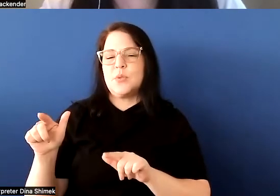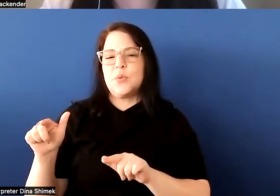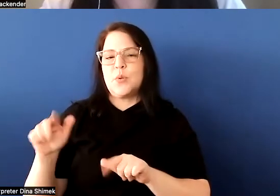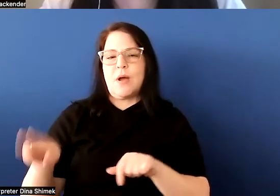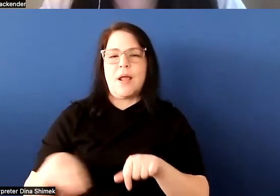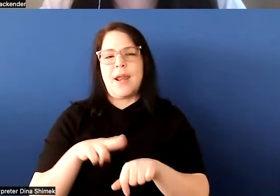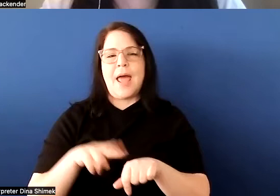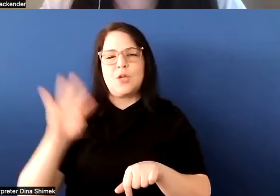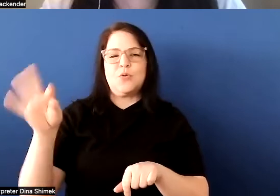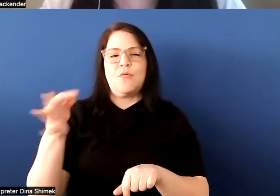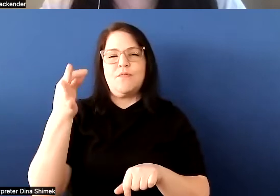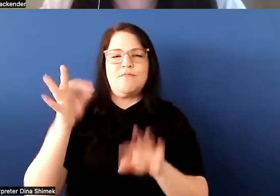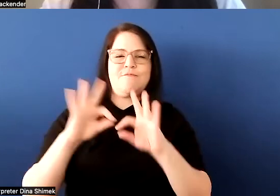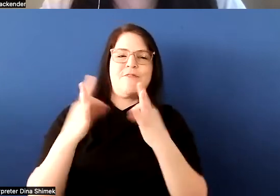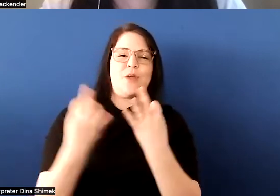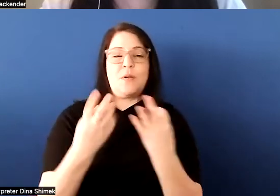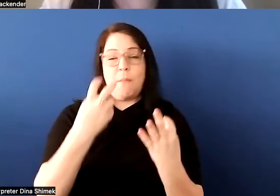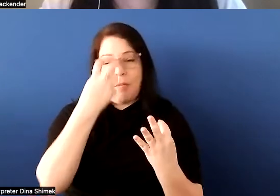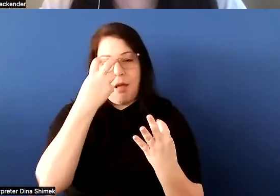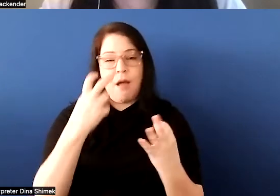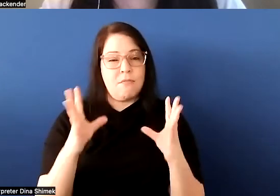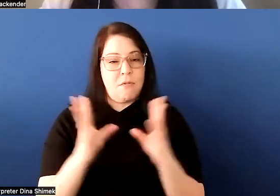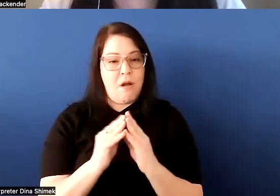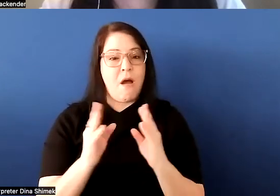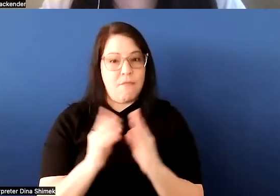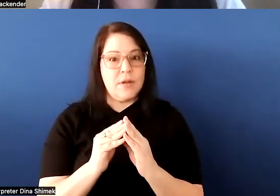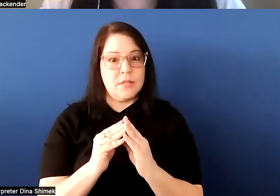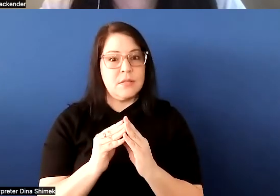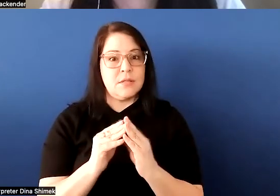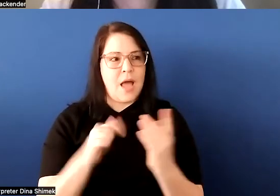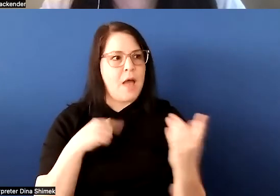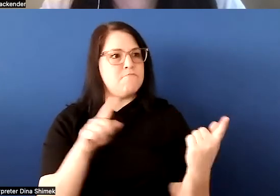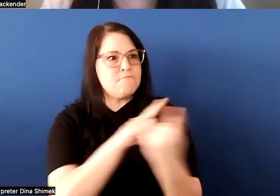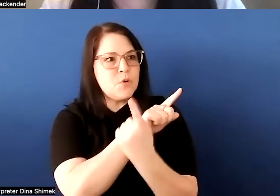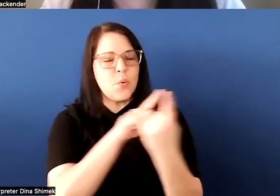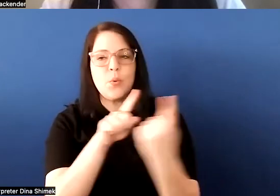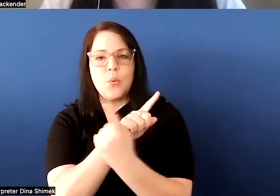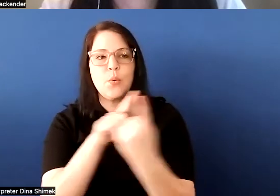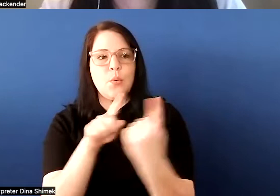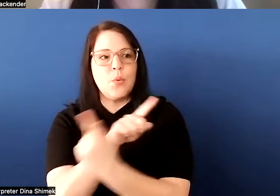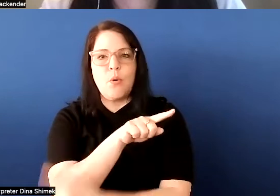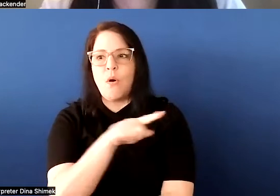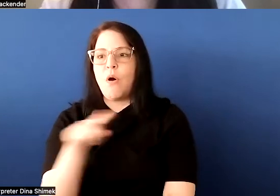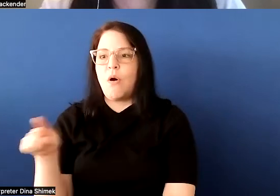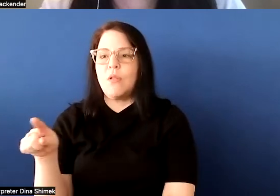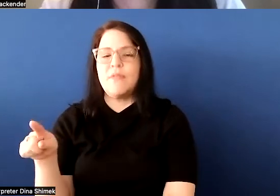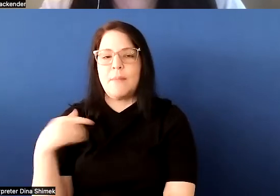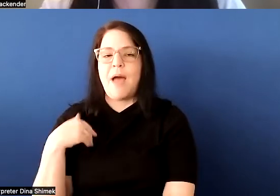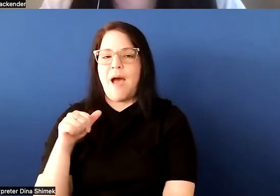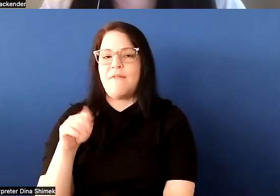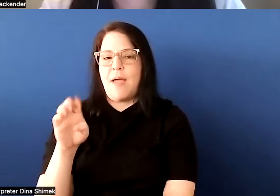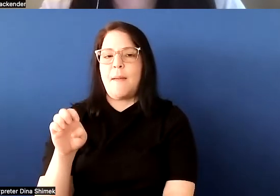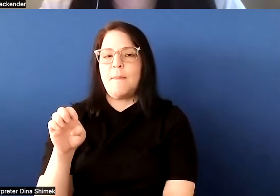National Federation of Blind conference and met several people who actually have an ABLE United